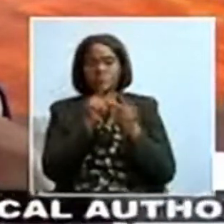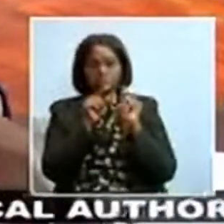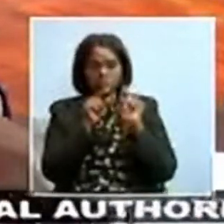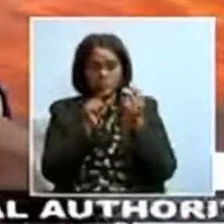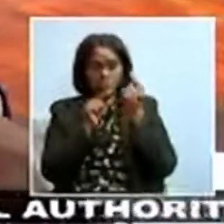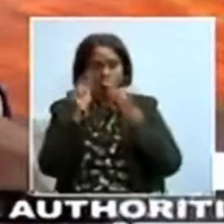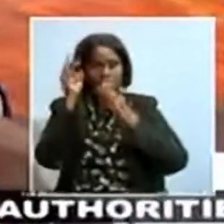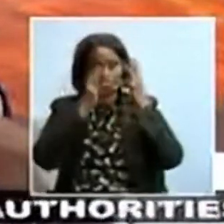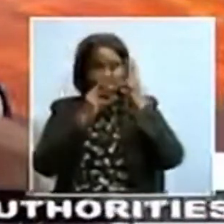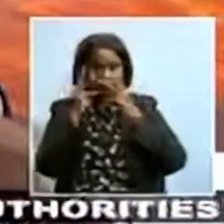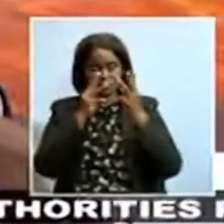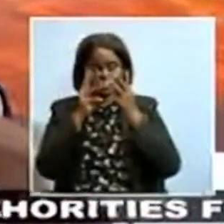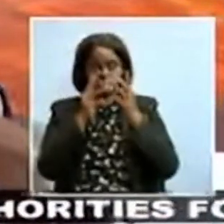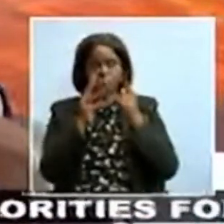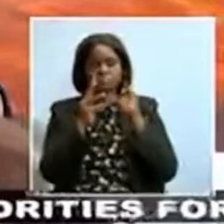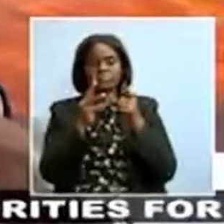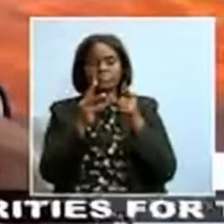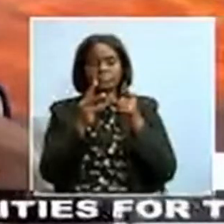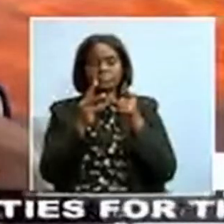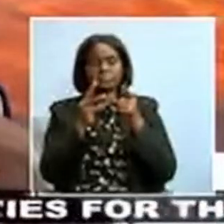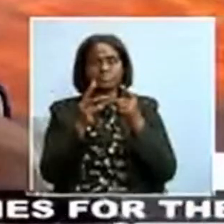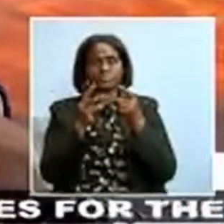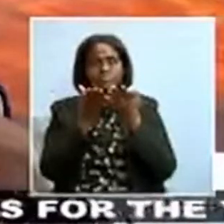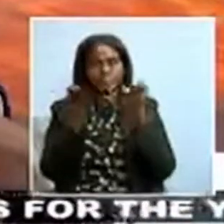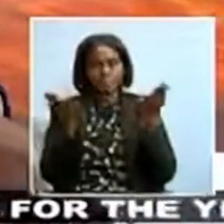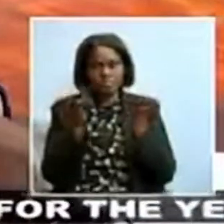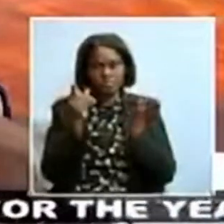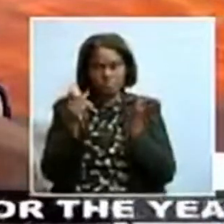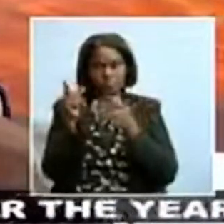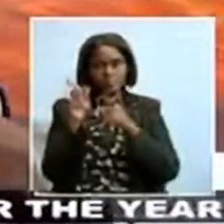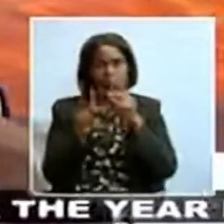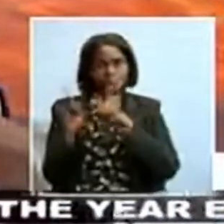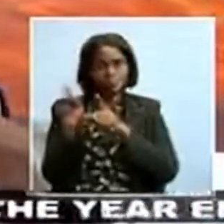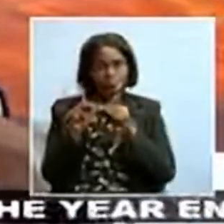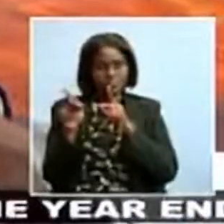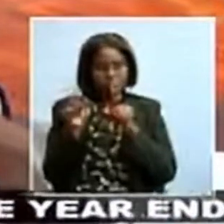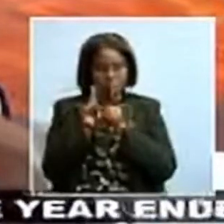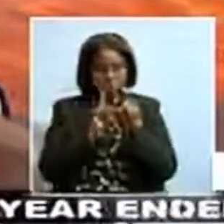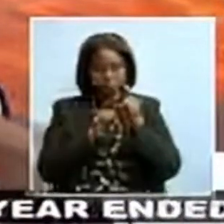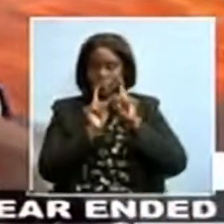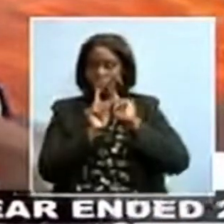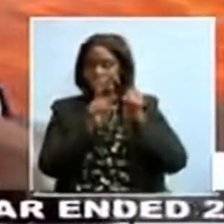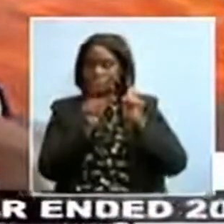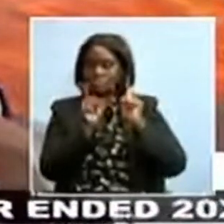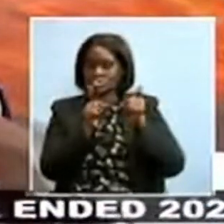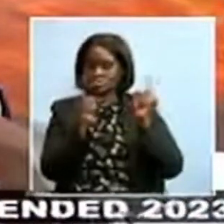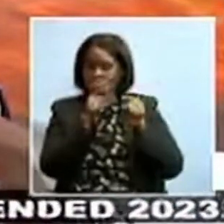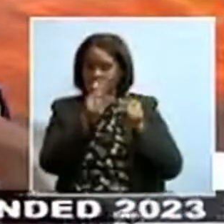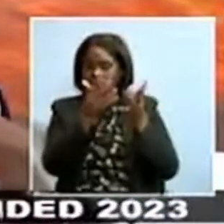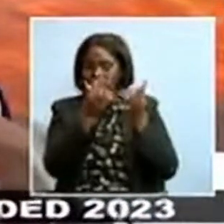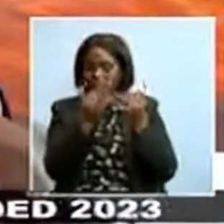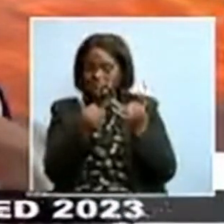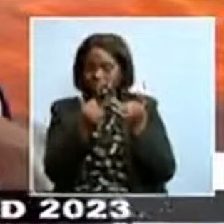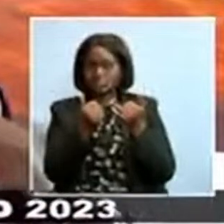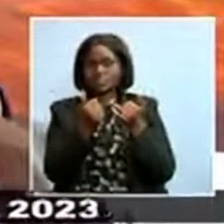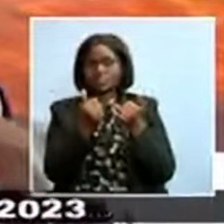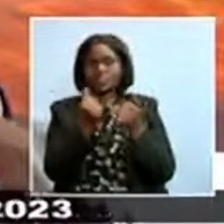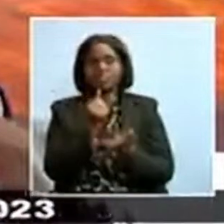concerns where our people are going when they want to be